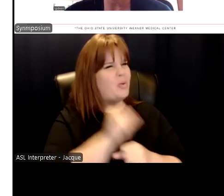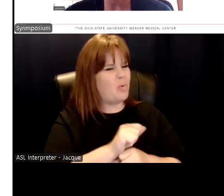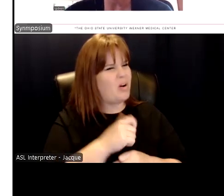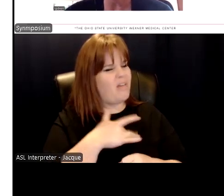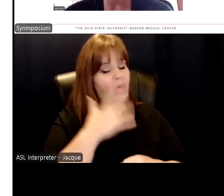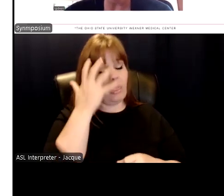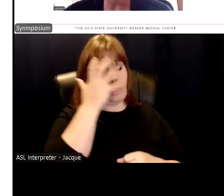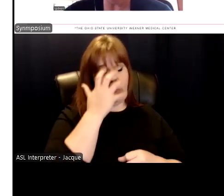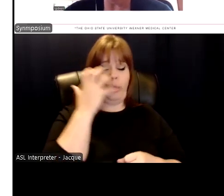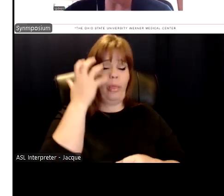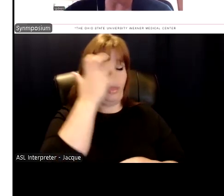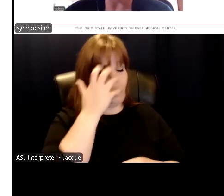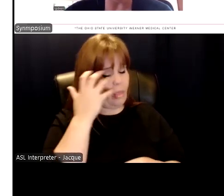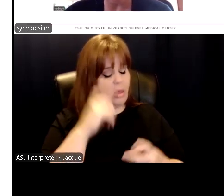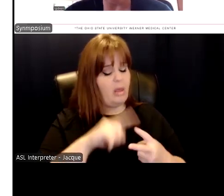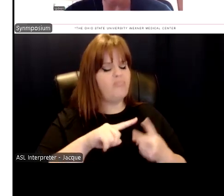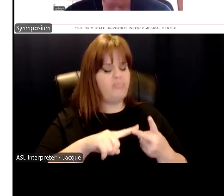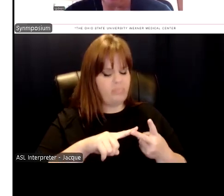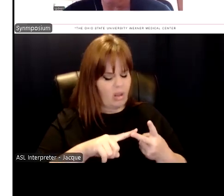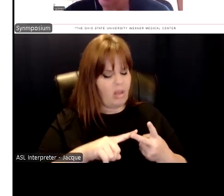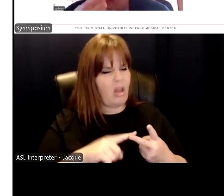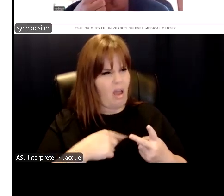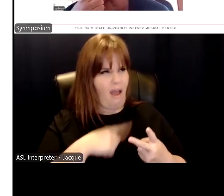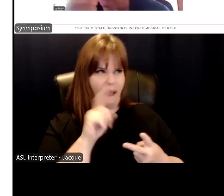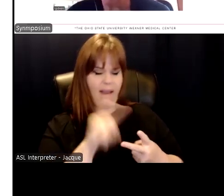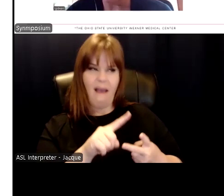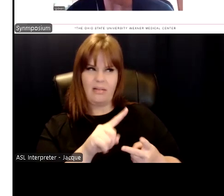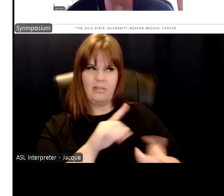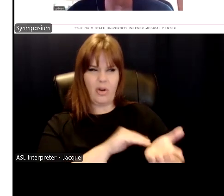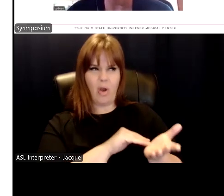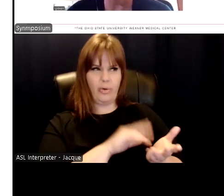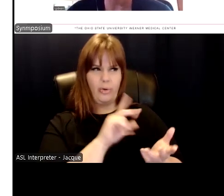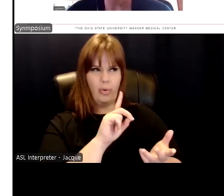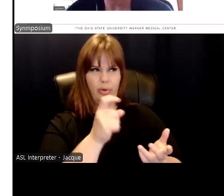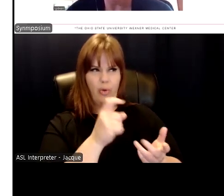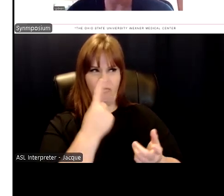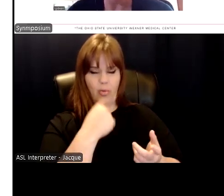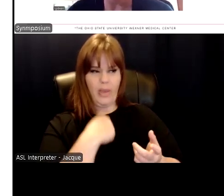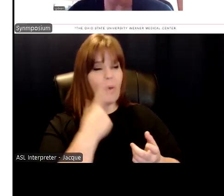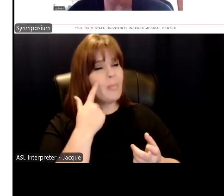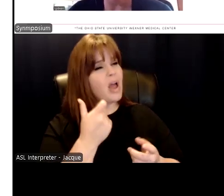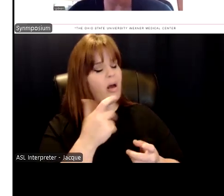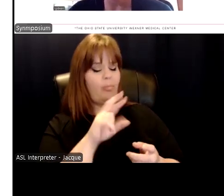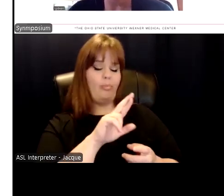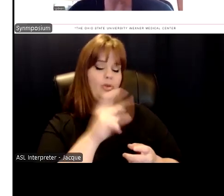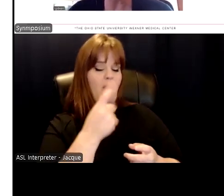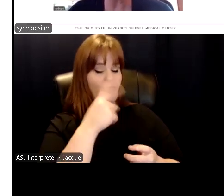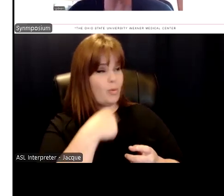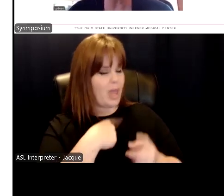groggy. Amantadine, I actually asked him to prescribe, because for my long COVID group, that was one of the